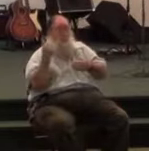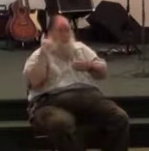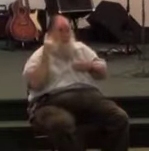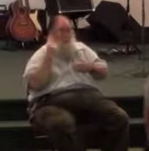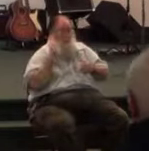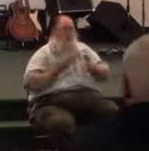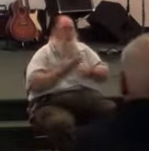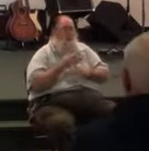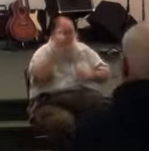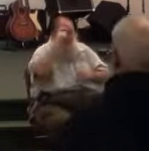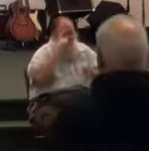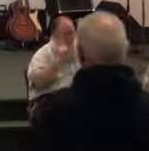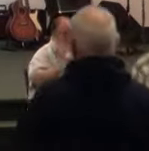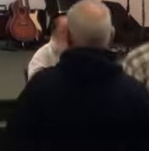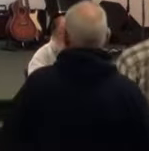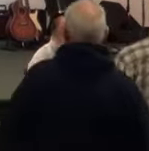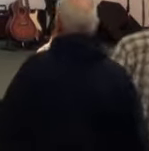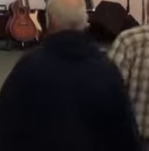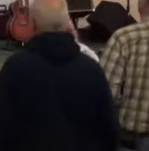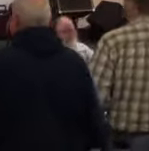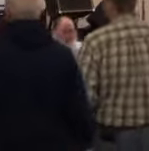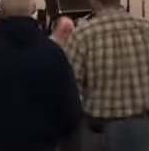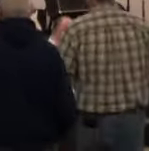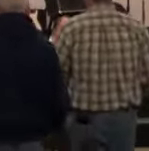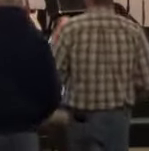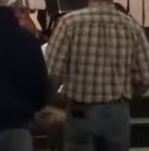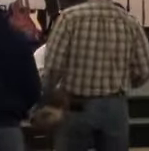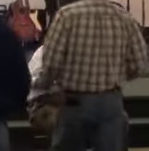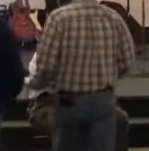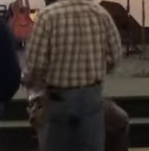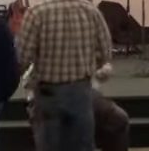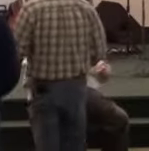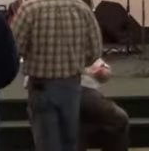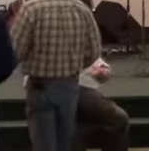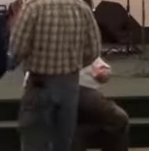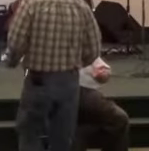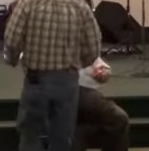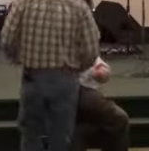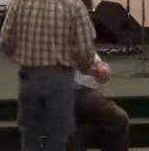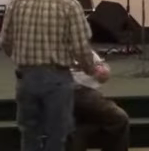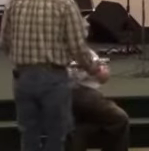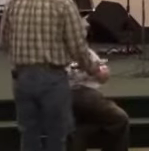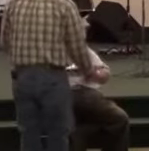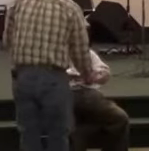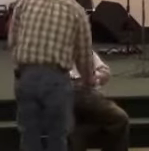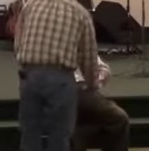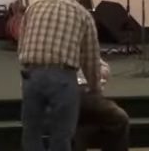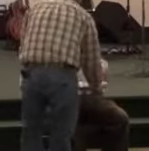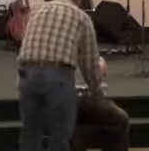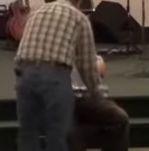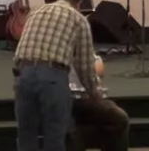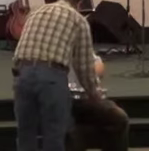through Wisdom Meets Passion. There was a peace in here. There was a place that Destiny